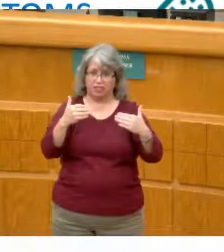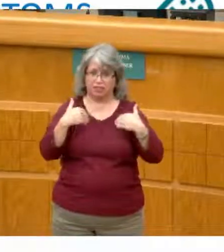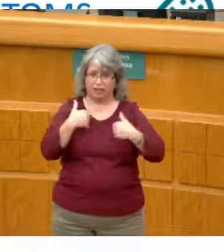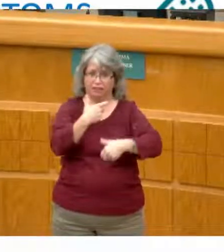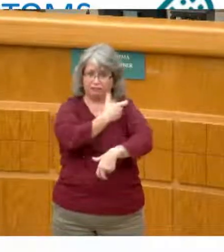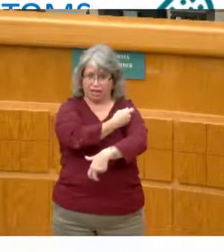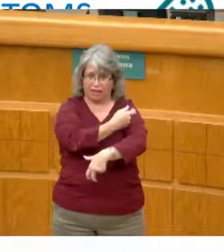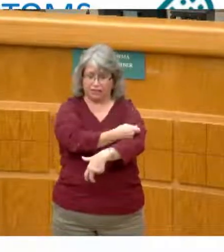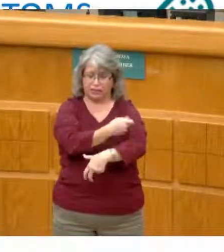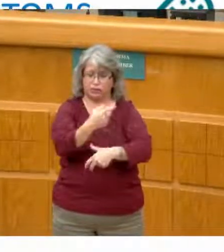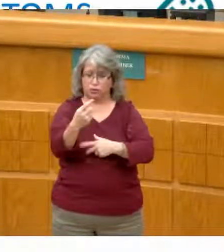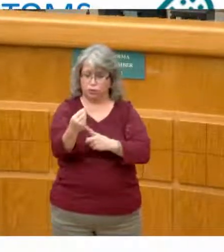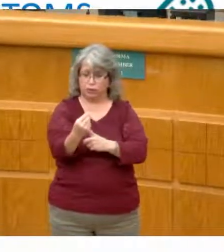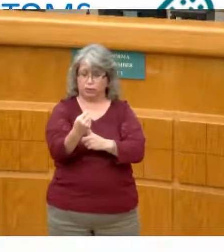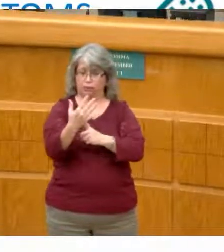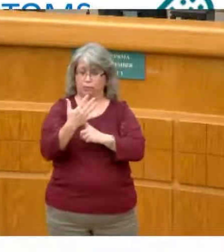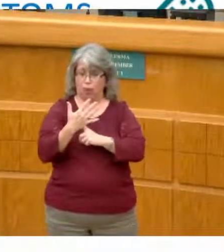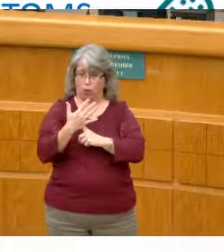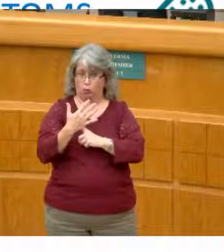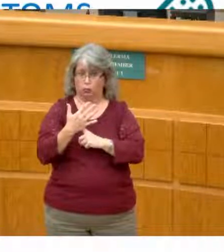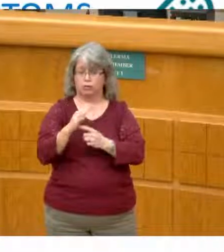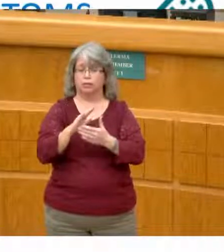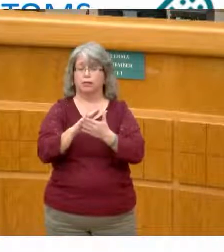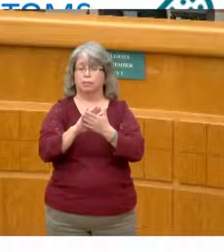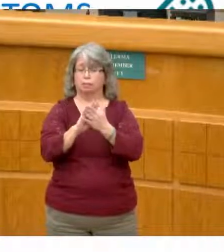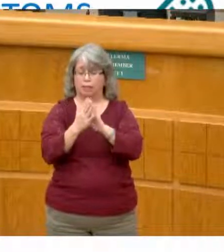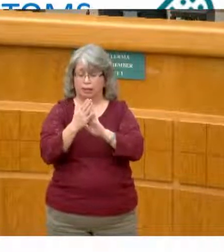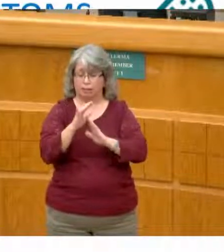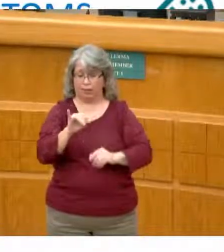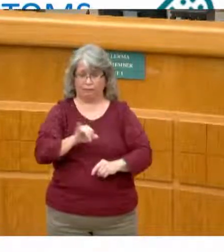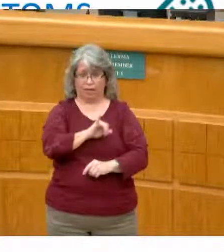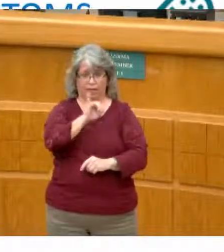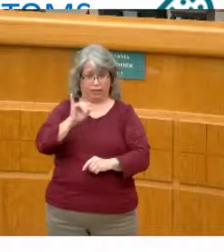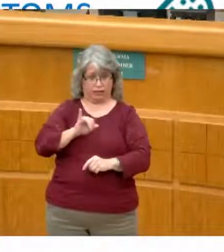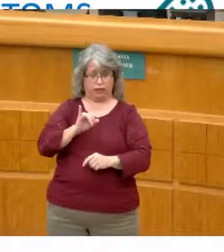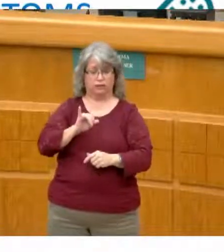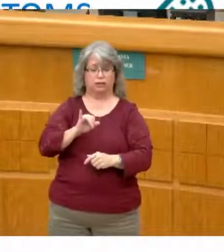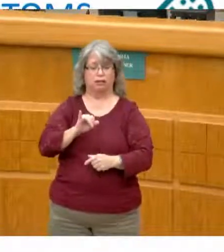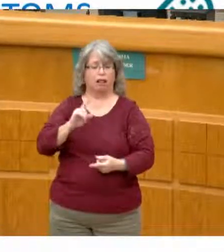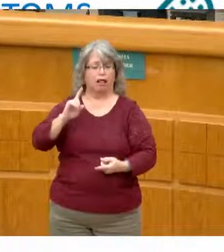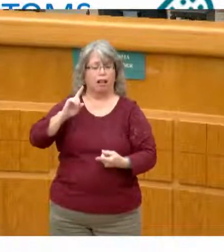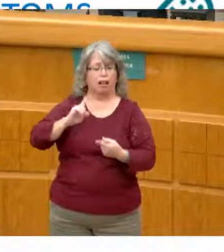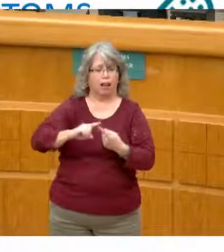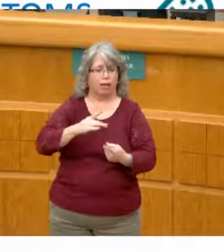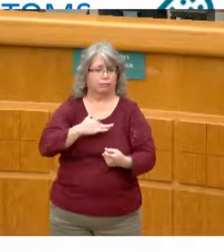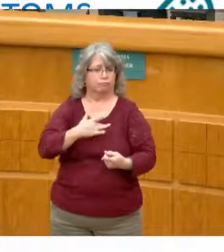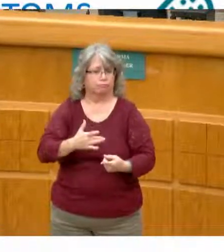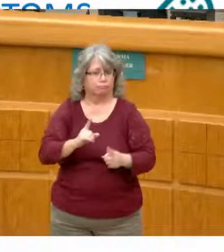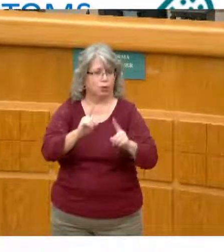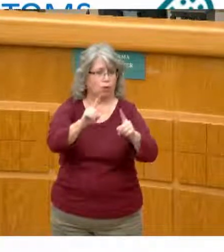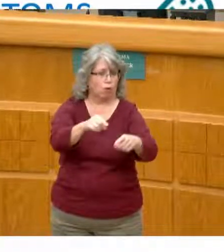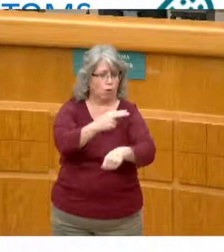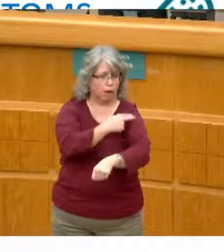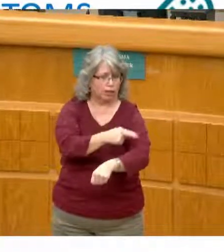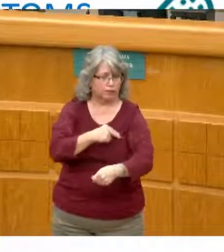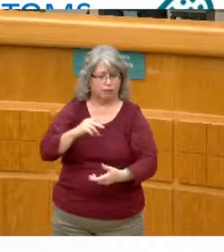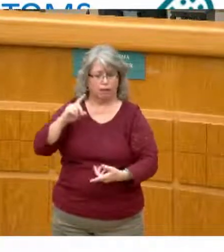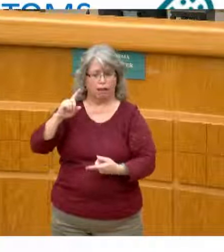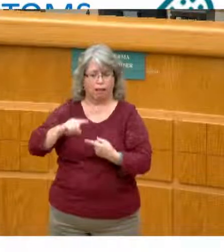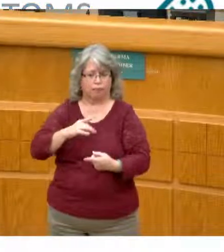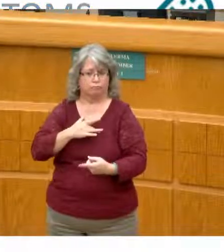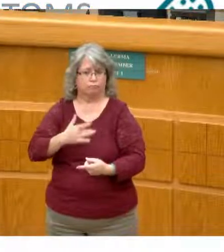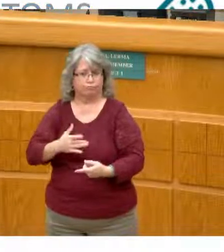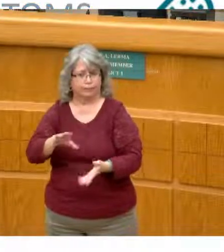mask and you get infected, you're less likely to go to the hospital. You're less likely to die if you're vaccinated.